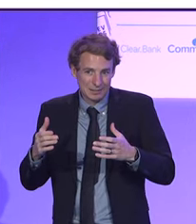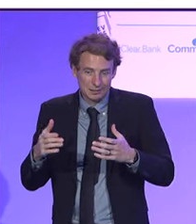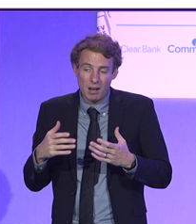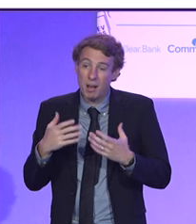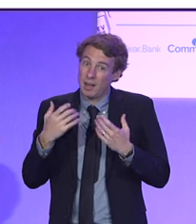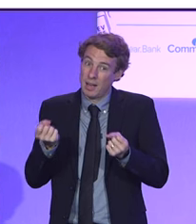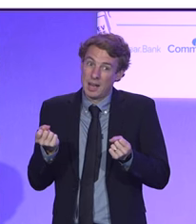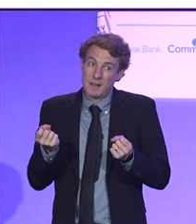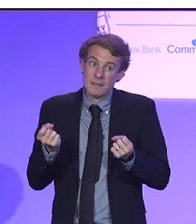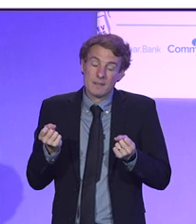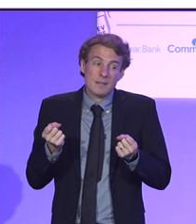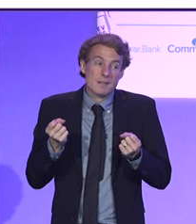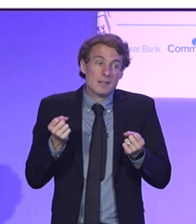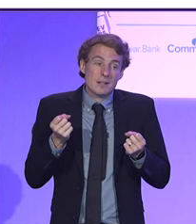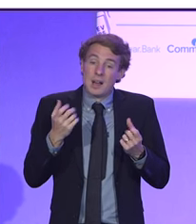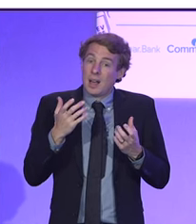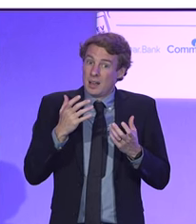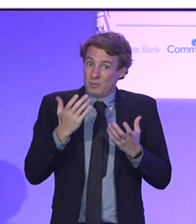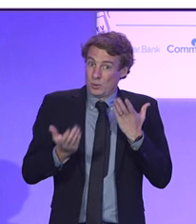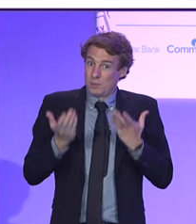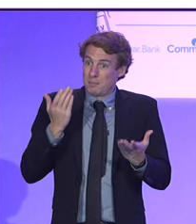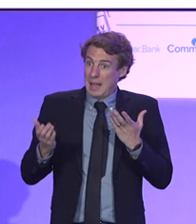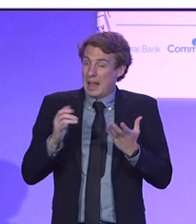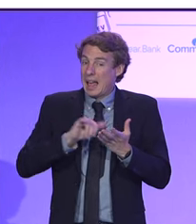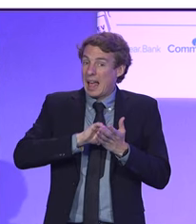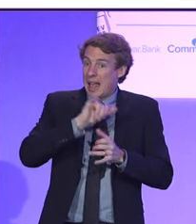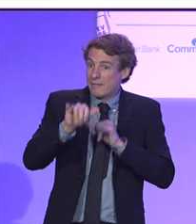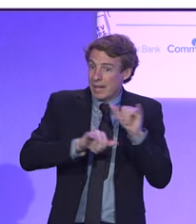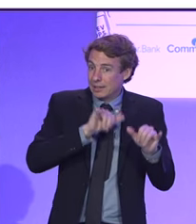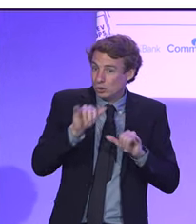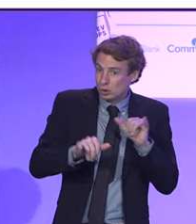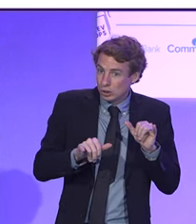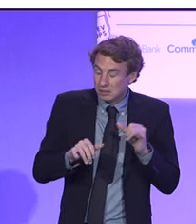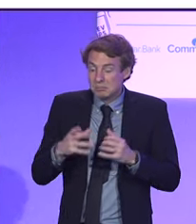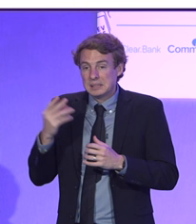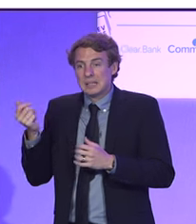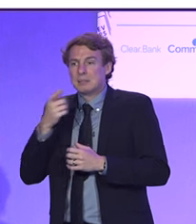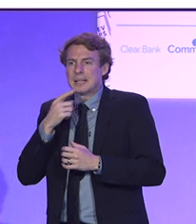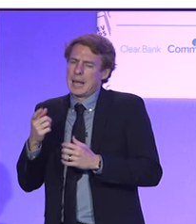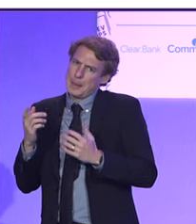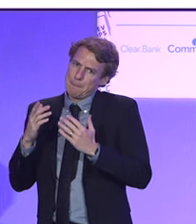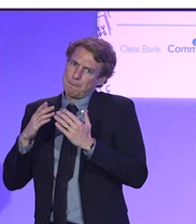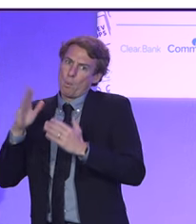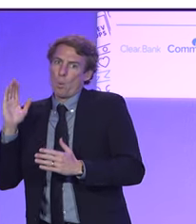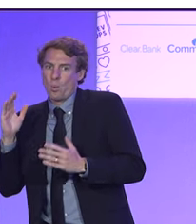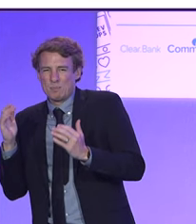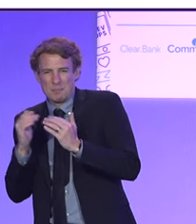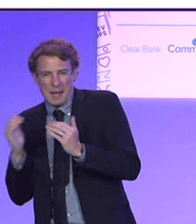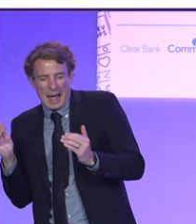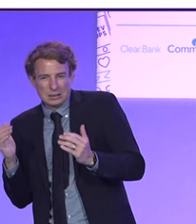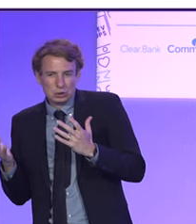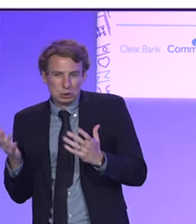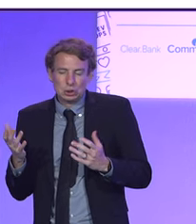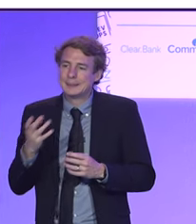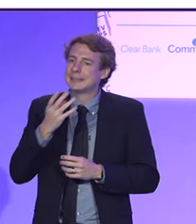greenhouse gases than the aviation industry. Other don't. Note that those who don't are also from the